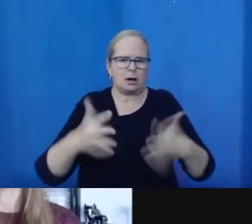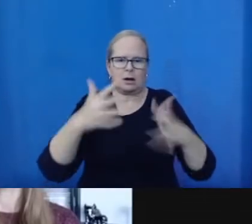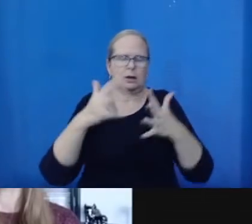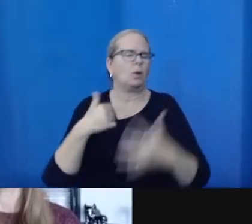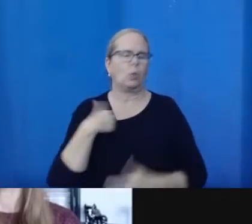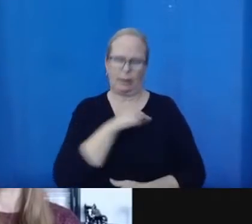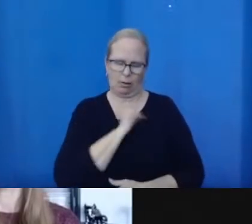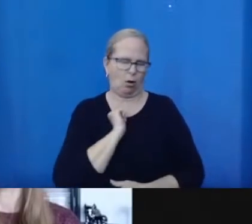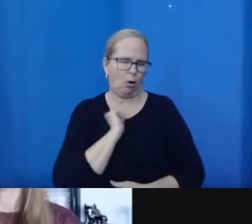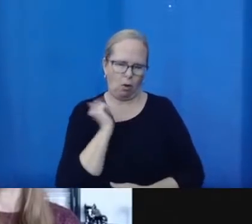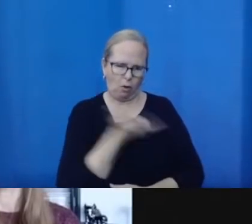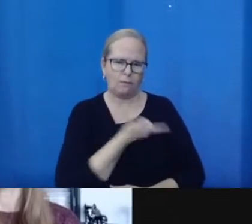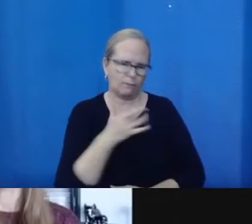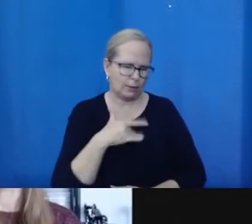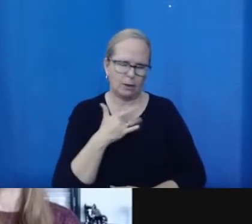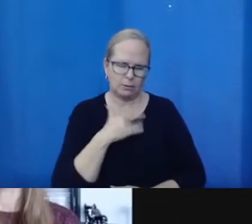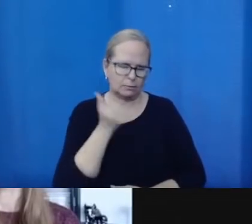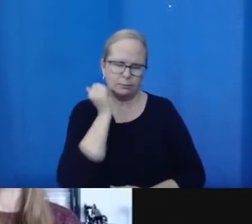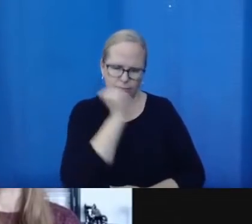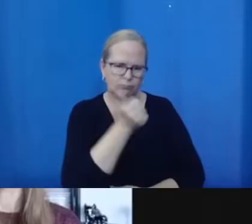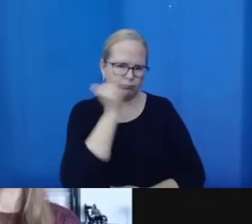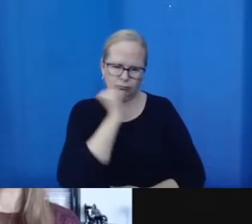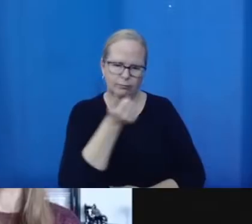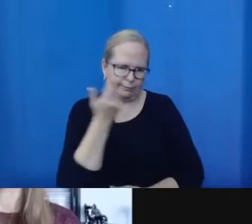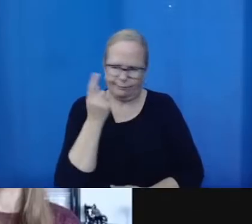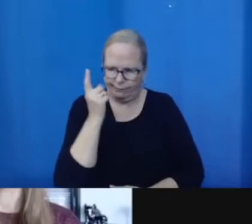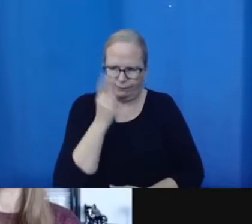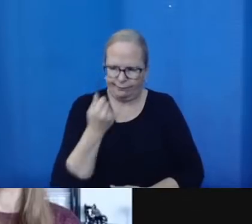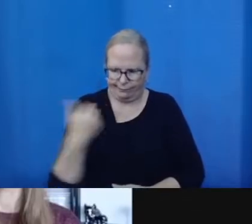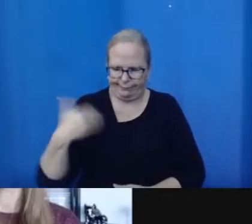every other day of just